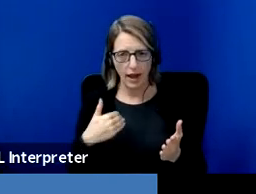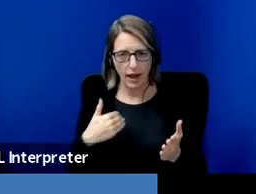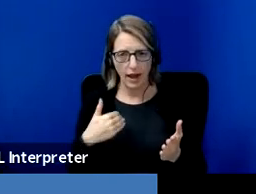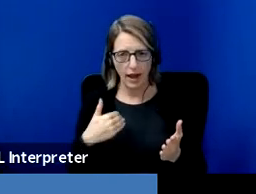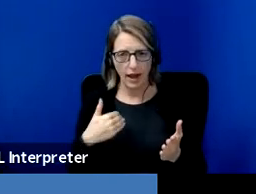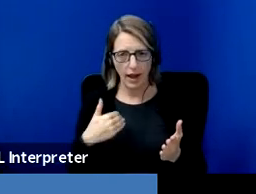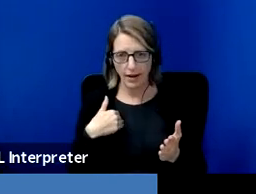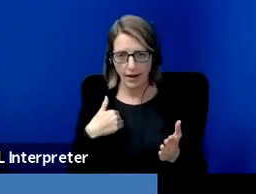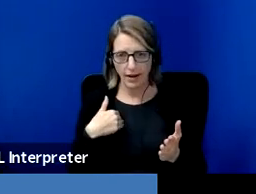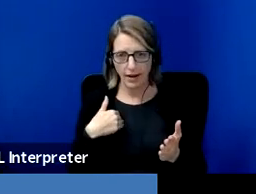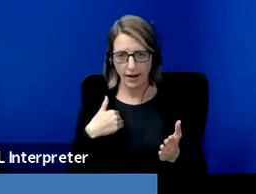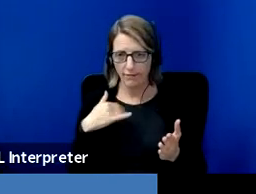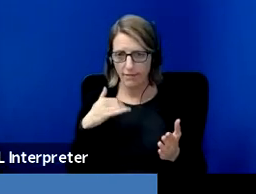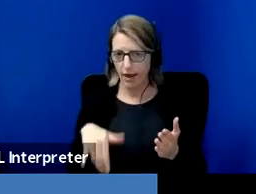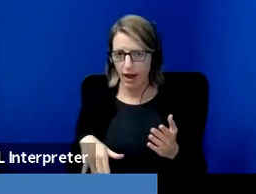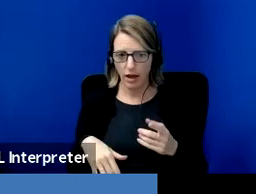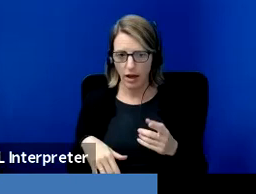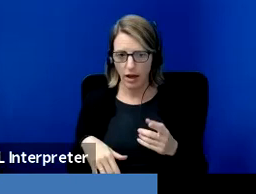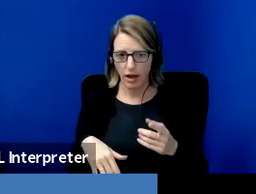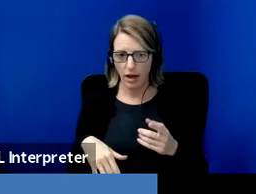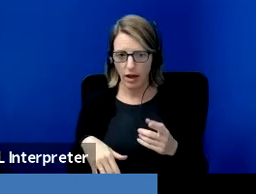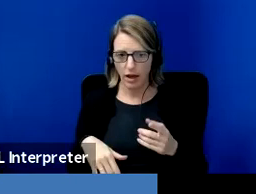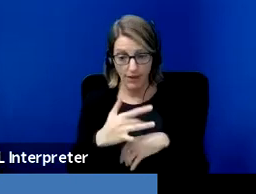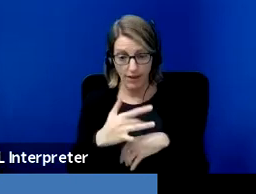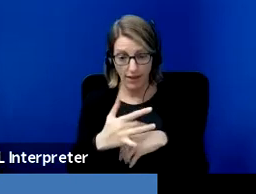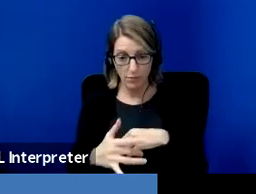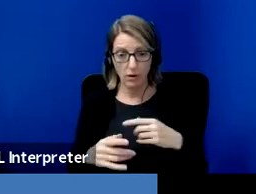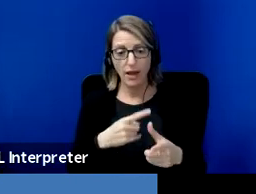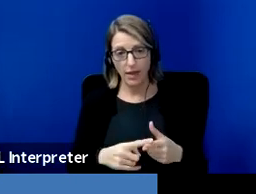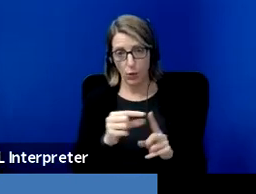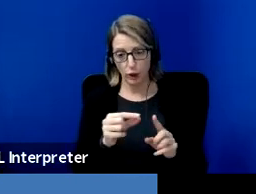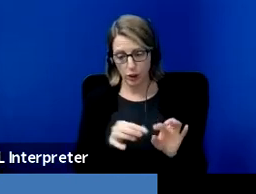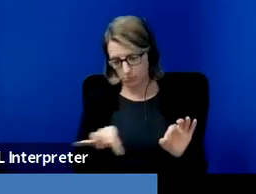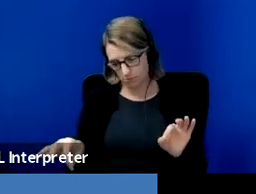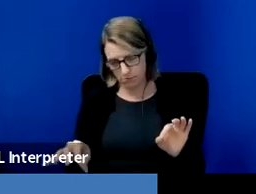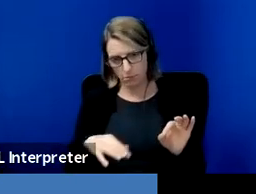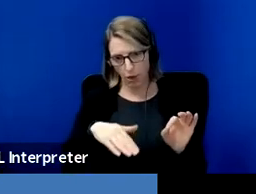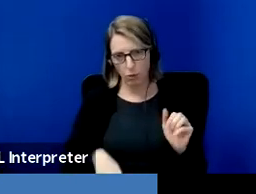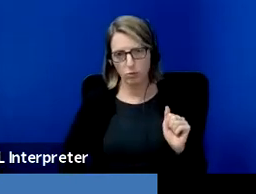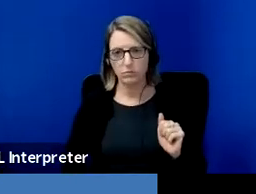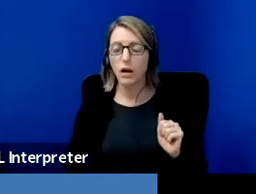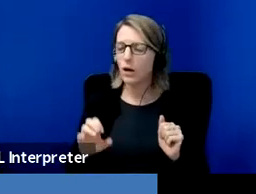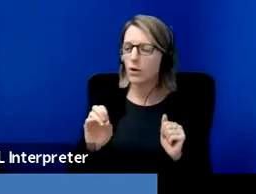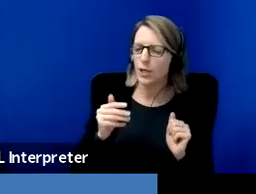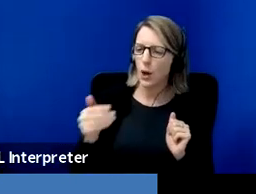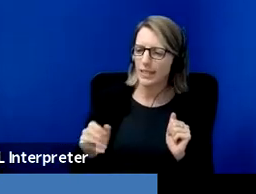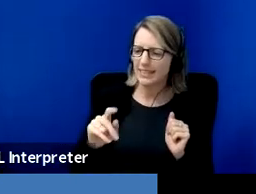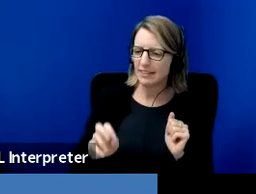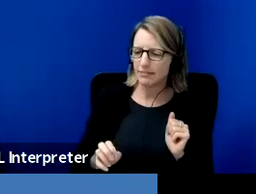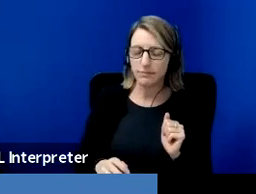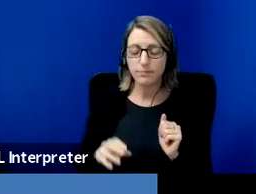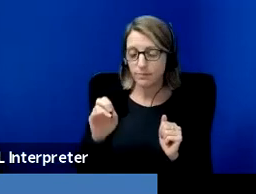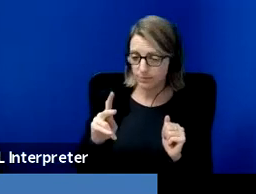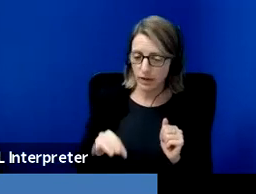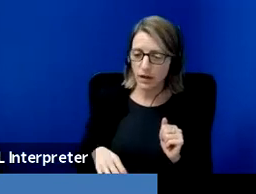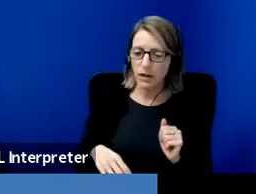available, and then they have the actual caption below. Okay, go ahead, Steve. Okay, next question was, can you take a picture of